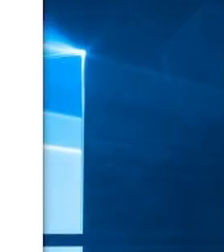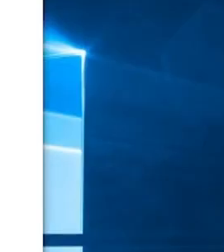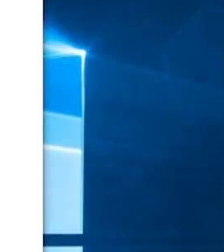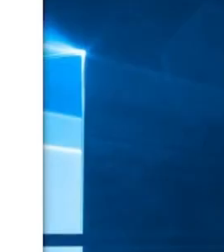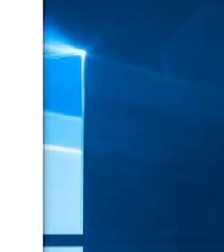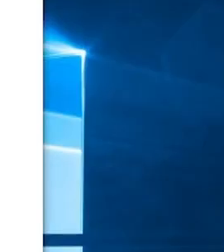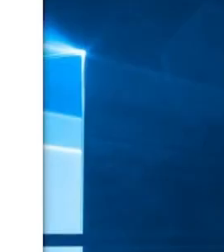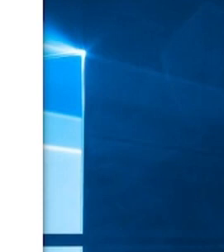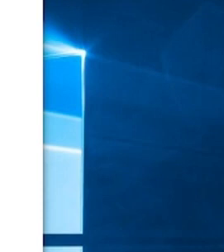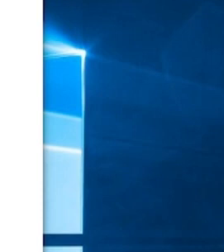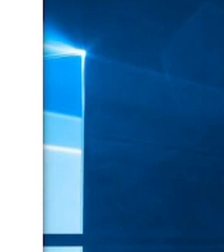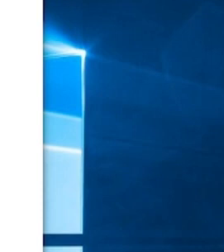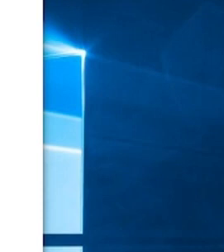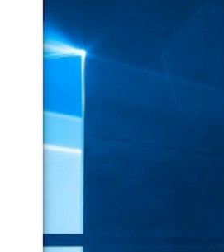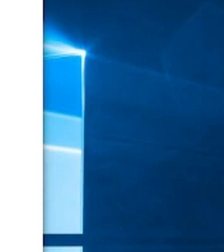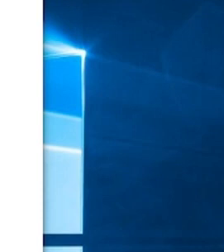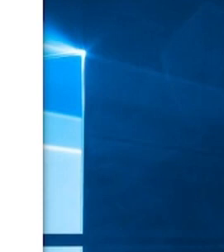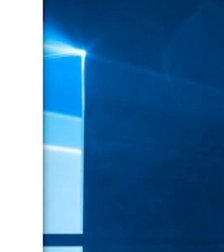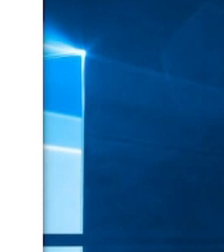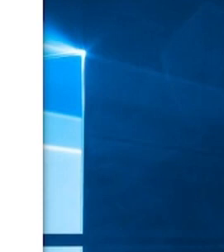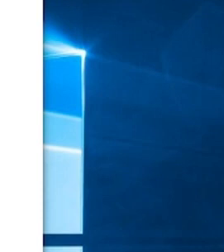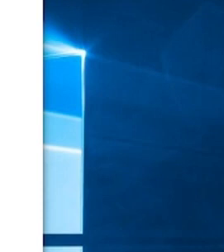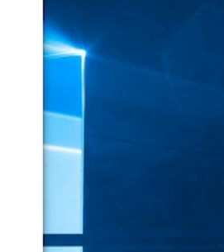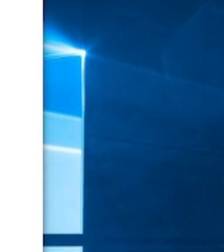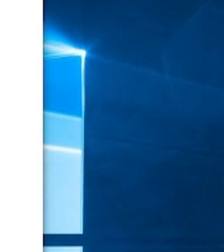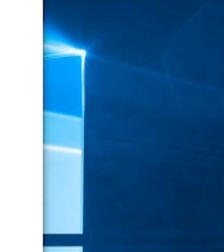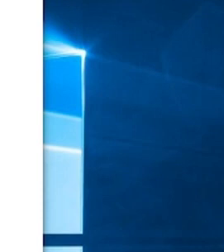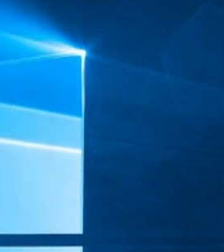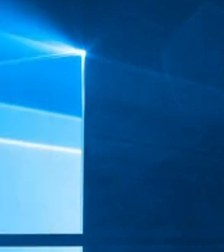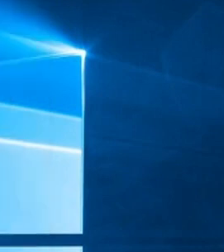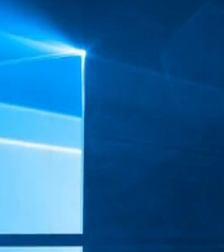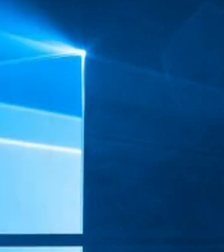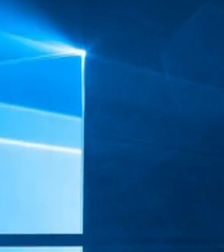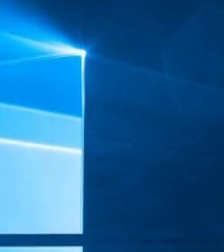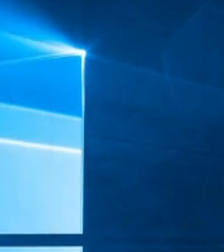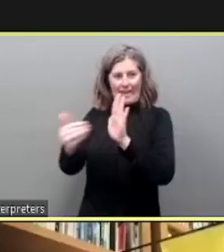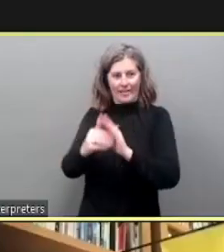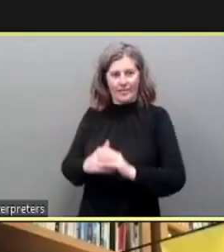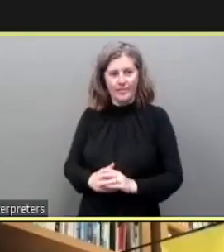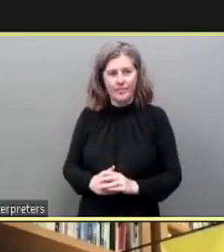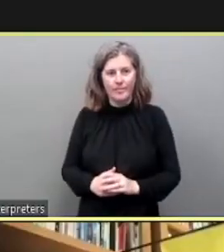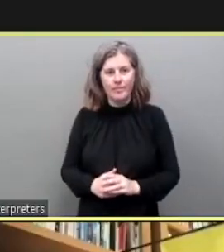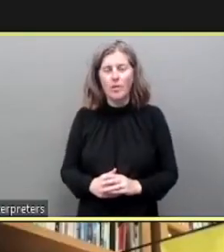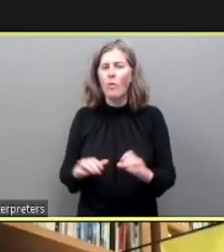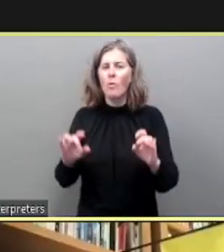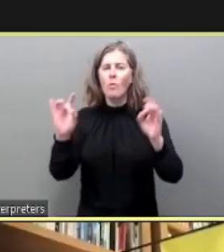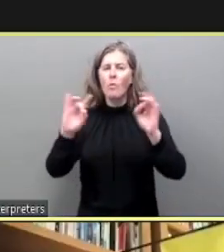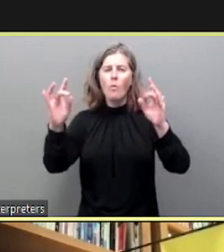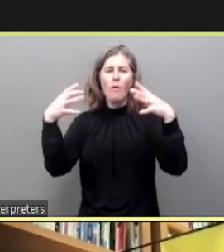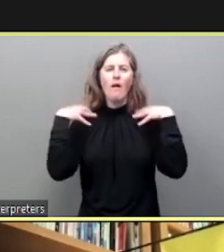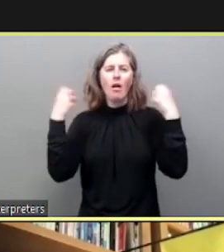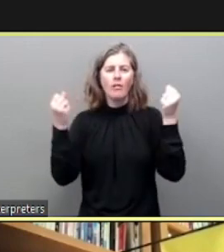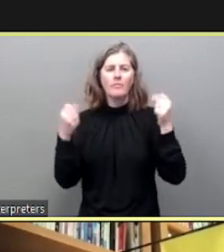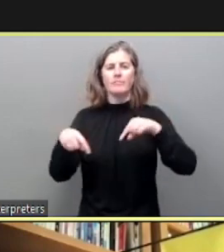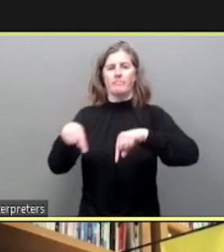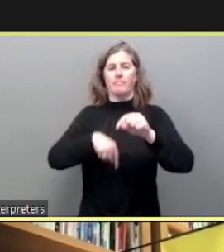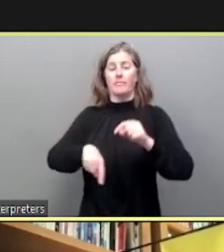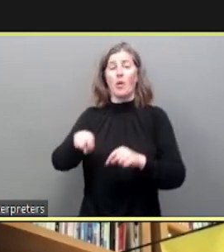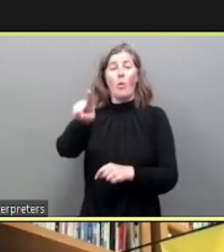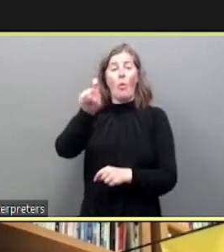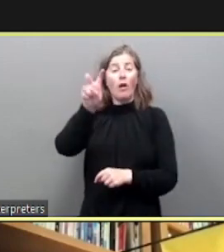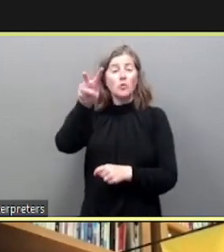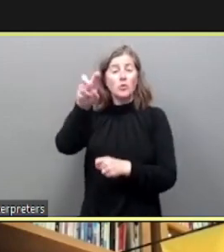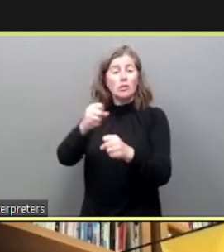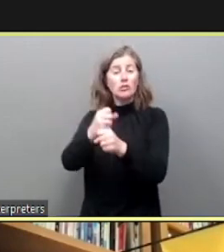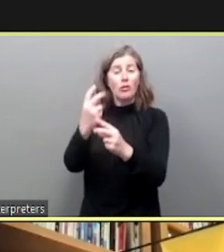Switch to the video and then start over. Thanks. health crisis that's claimed 122